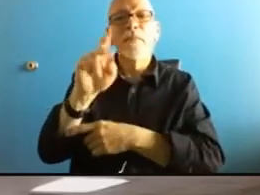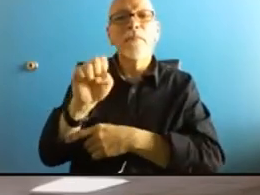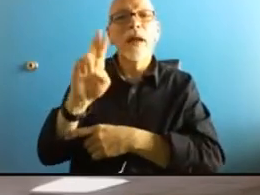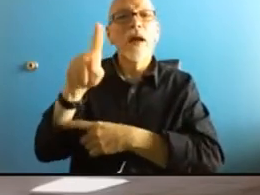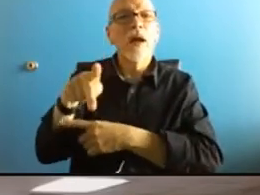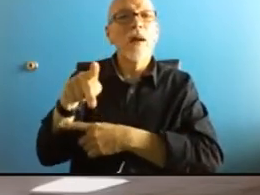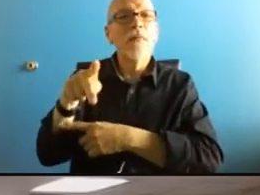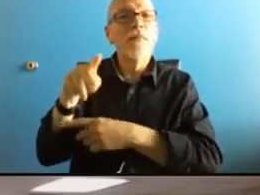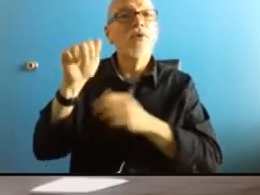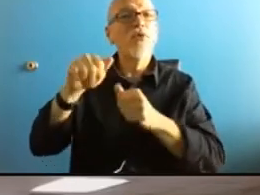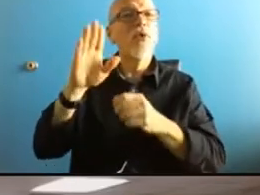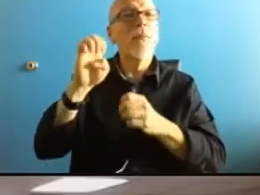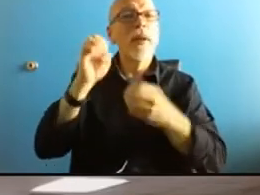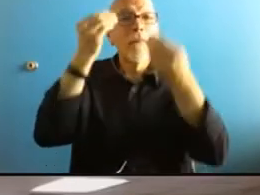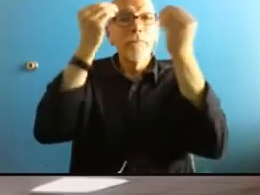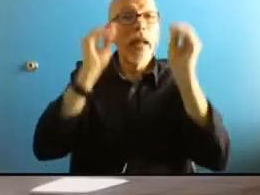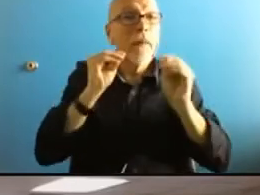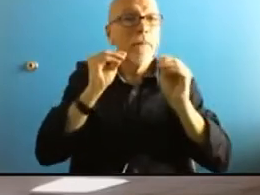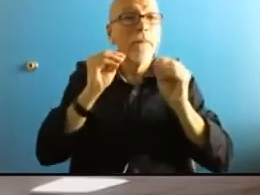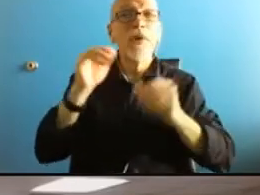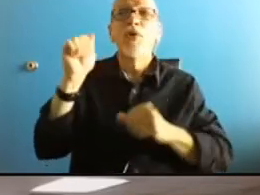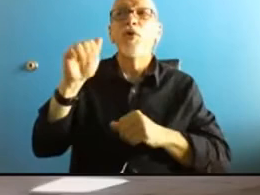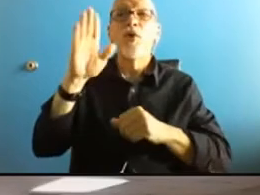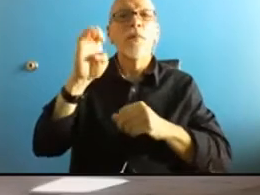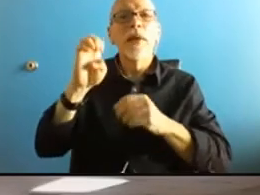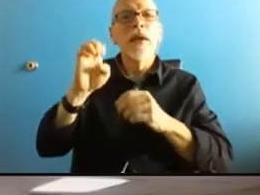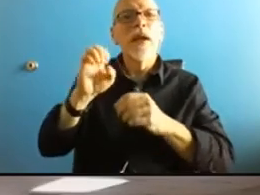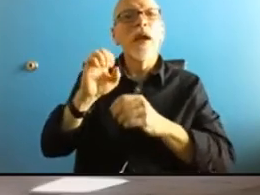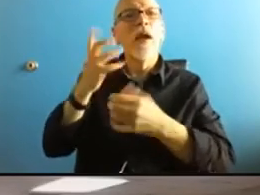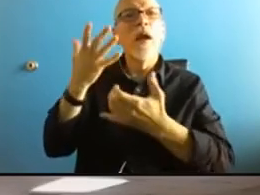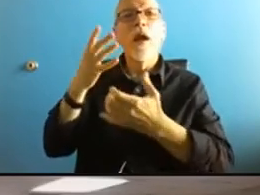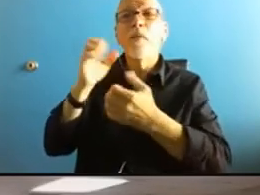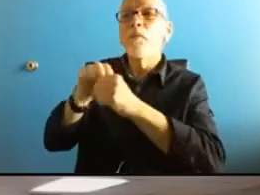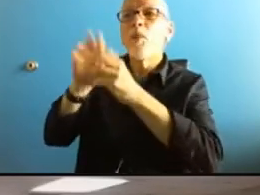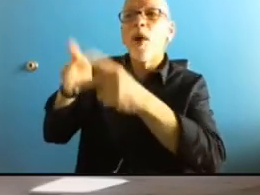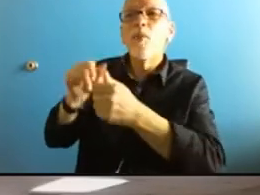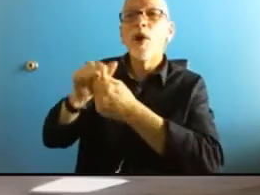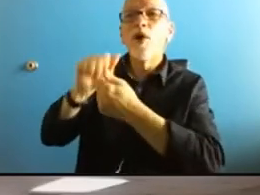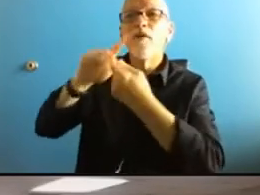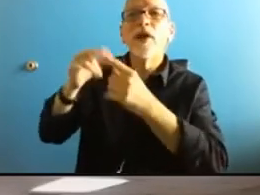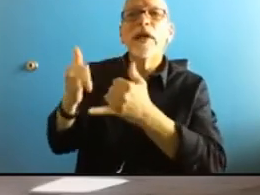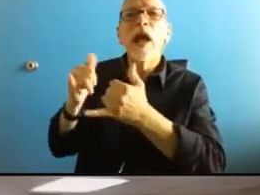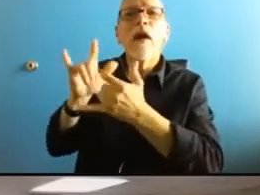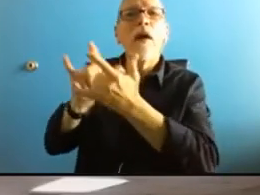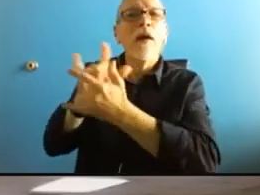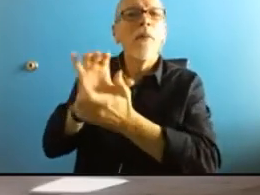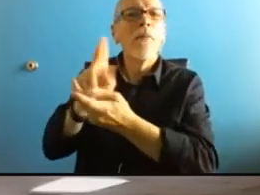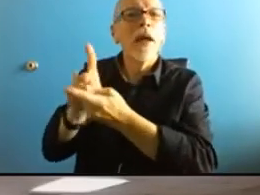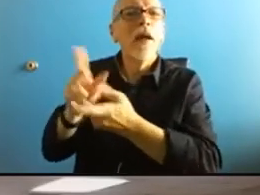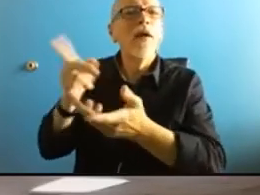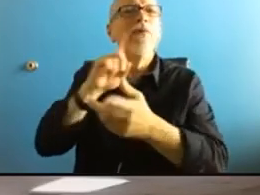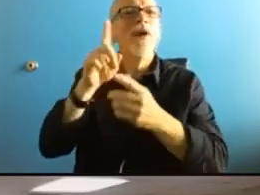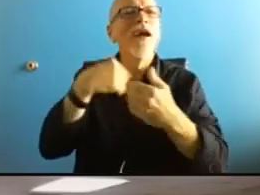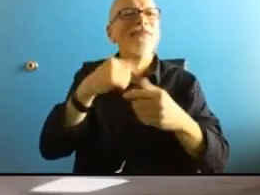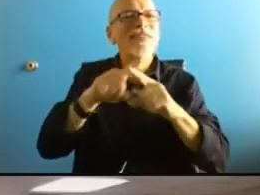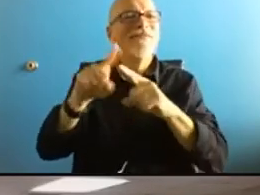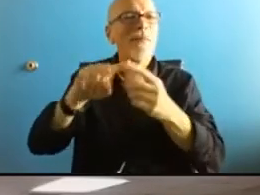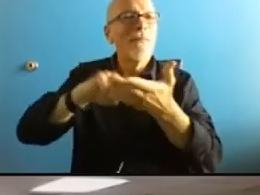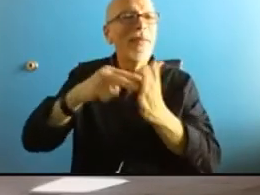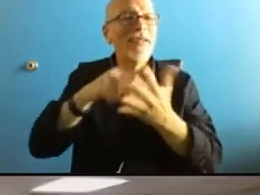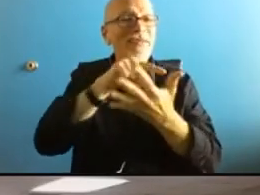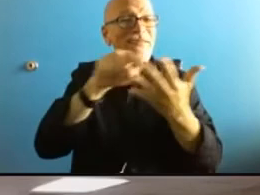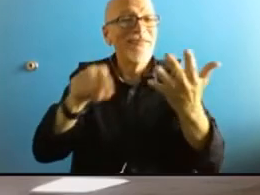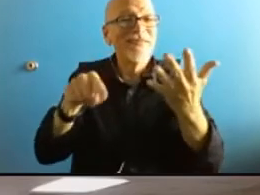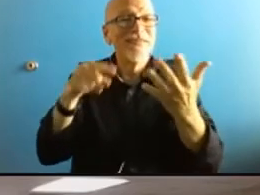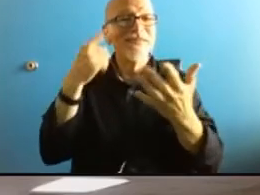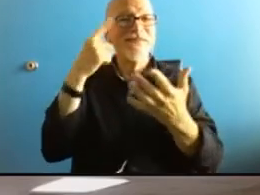at your boyfriend or girlfriend, you make up. So you could have those kind of words on the table, and they have to sign the 2 meanings of the